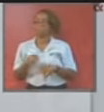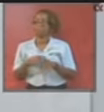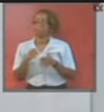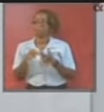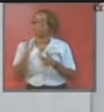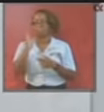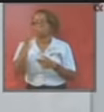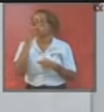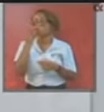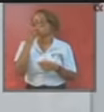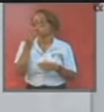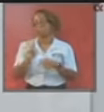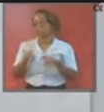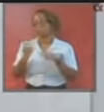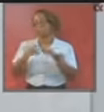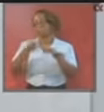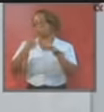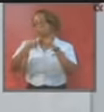continue to